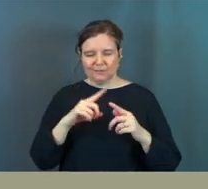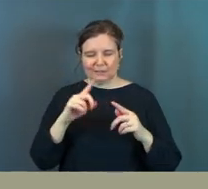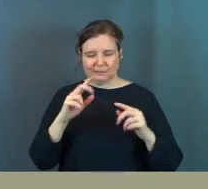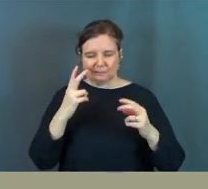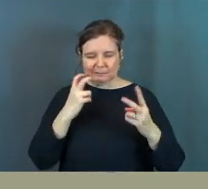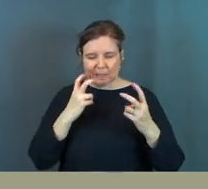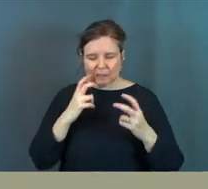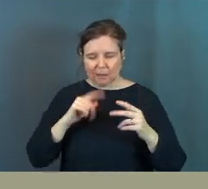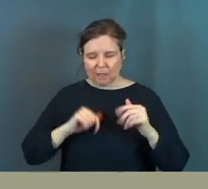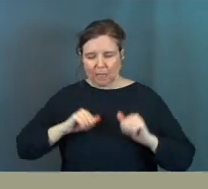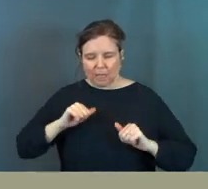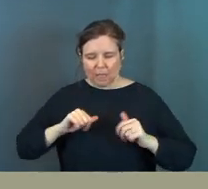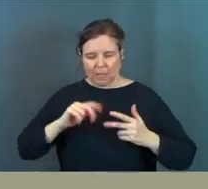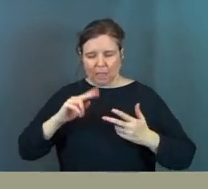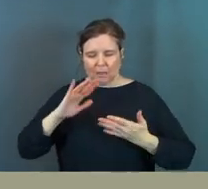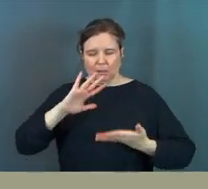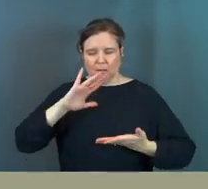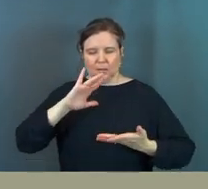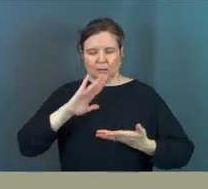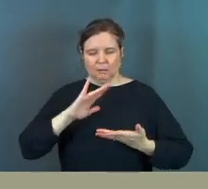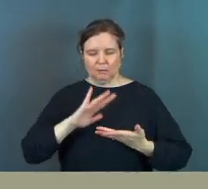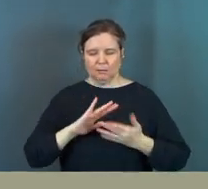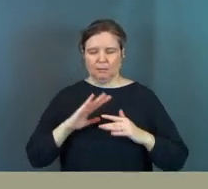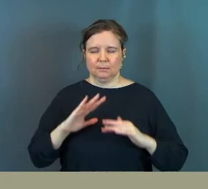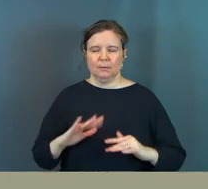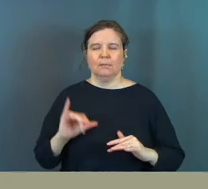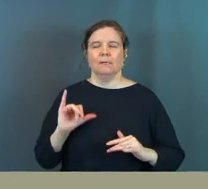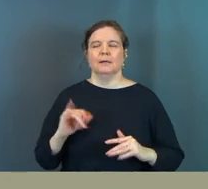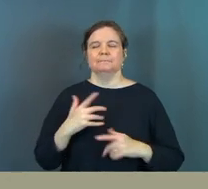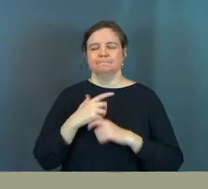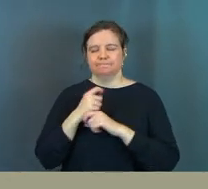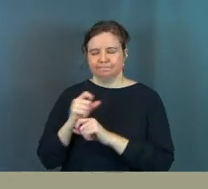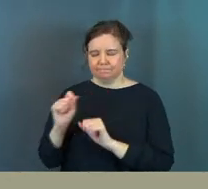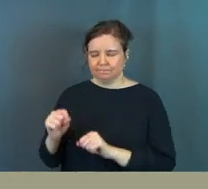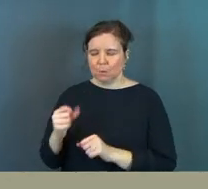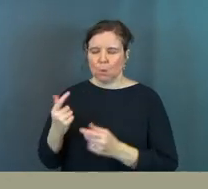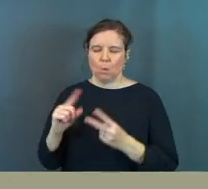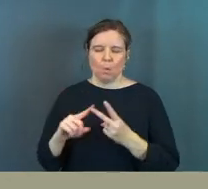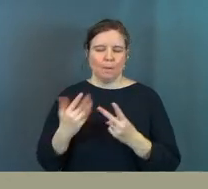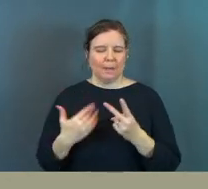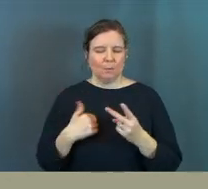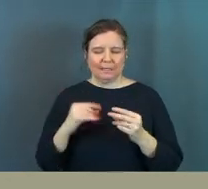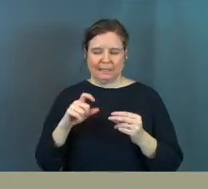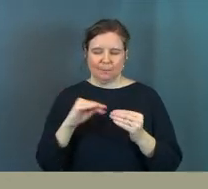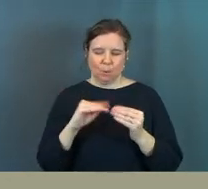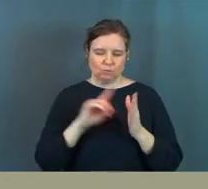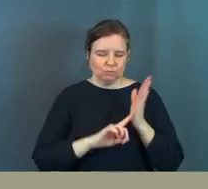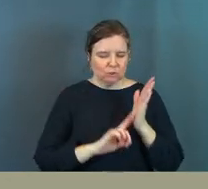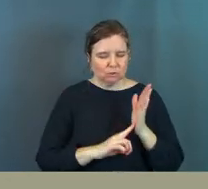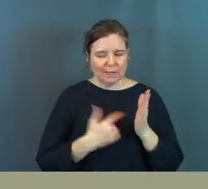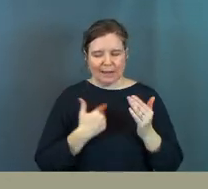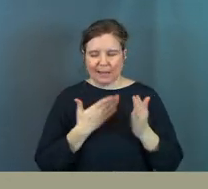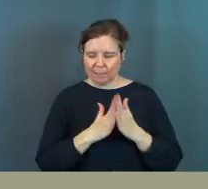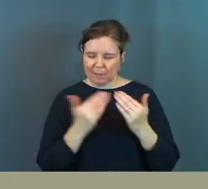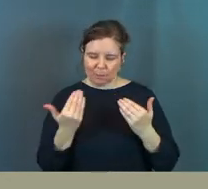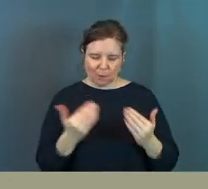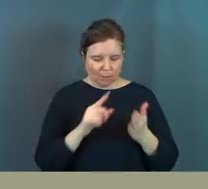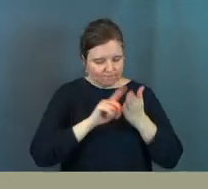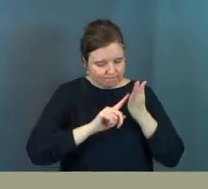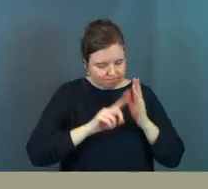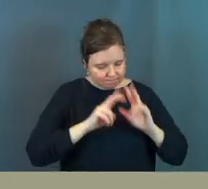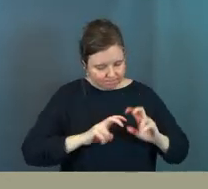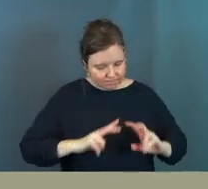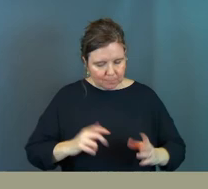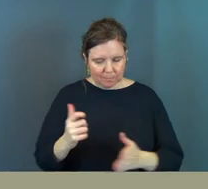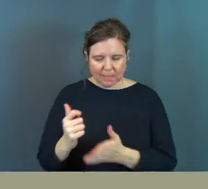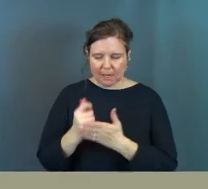now. Maybe some of us, we got just enough that we know that we've got to go research further. God, I pray that we would. But help the light